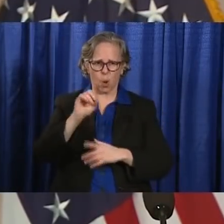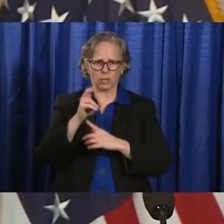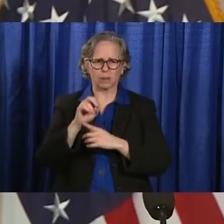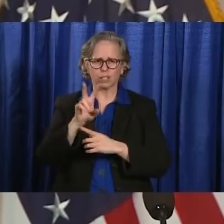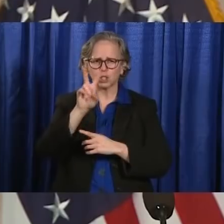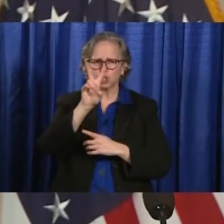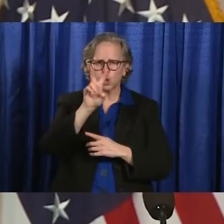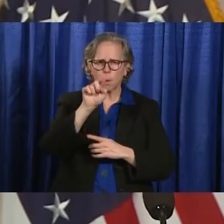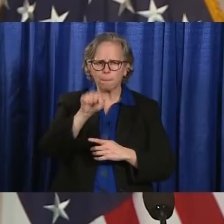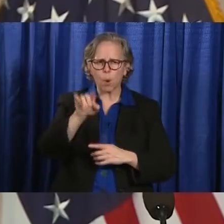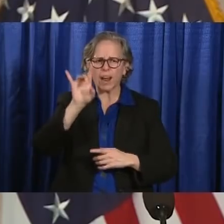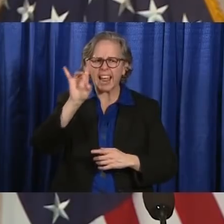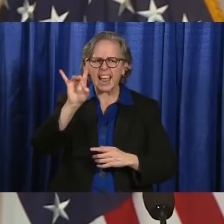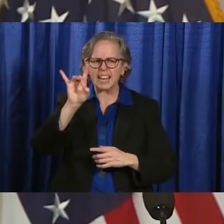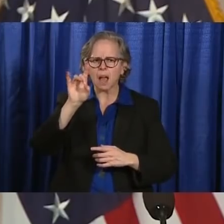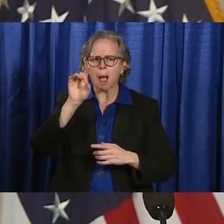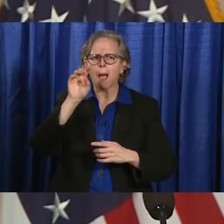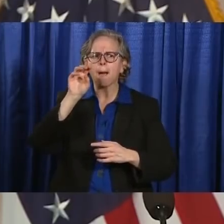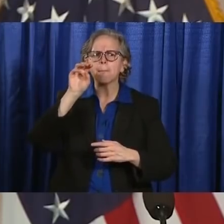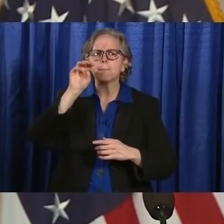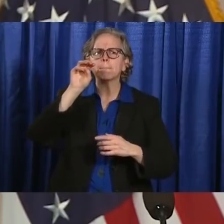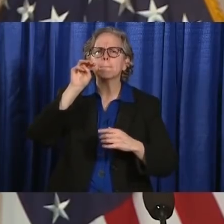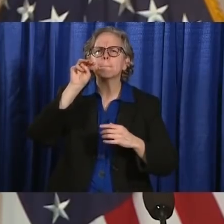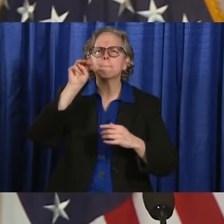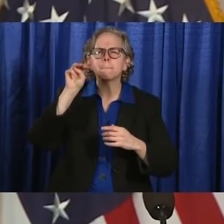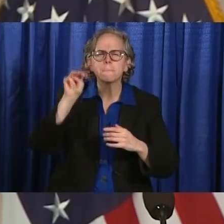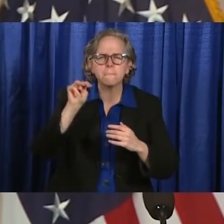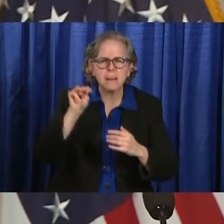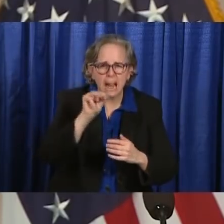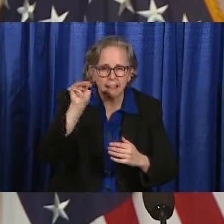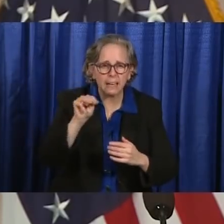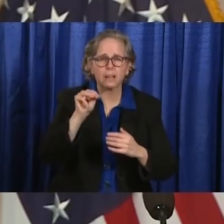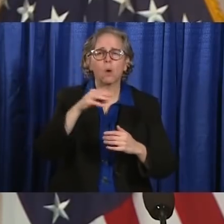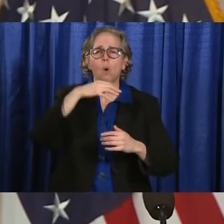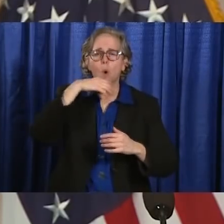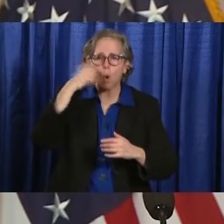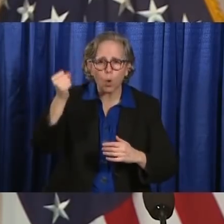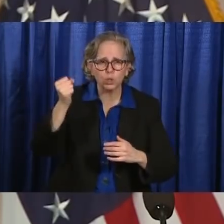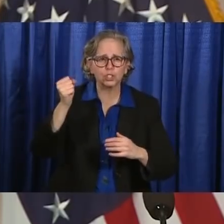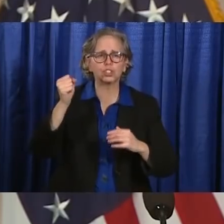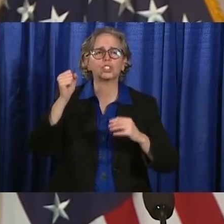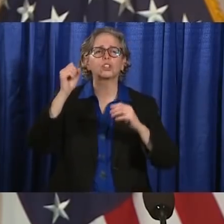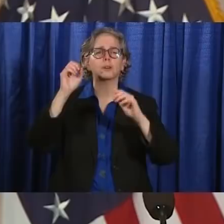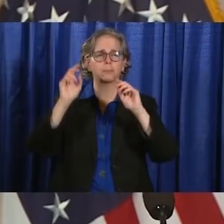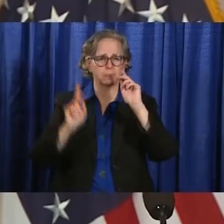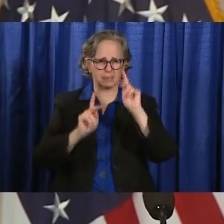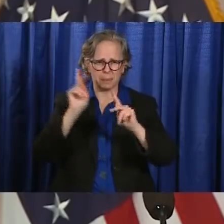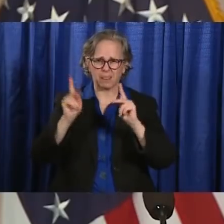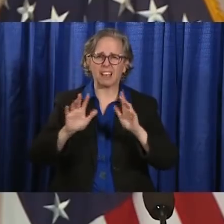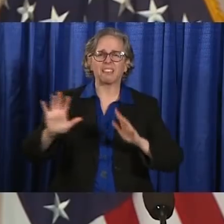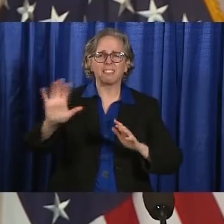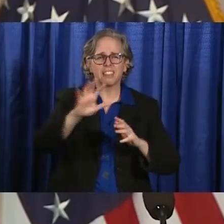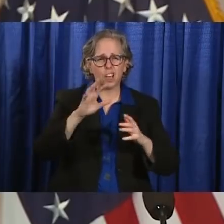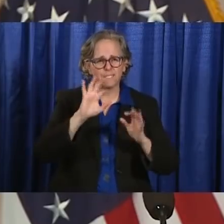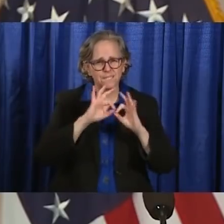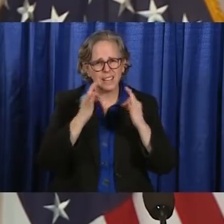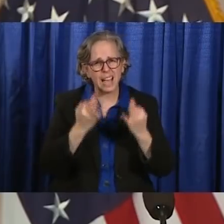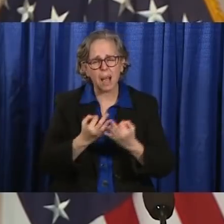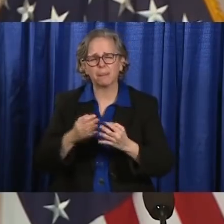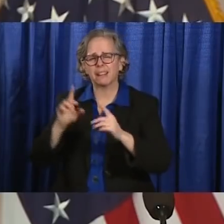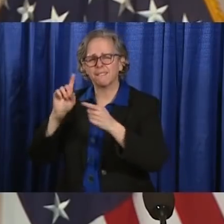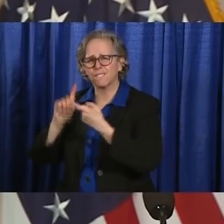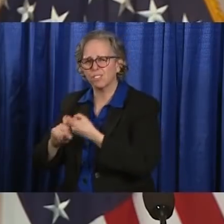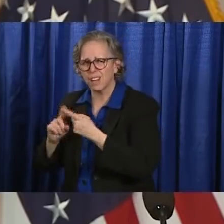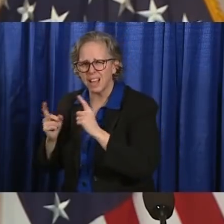million older adults, along with them family members, friends, and loved ones who are all trying to make sense of this